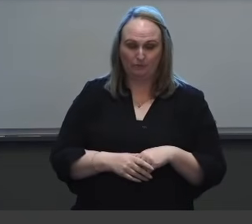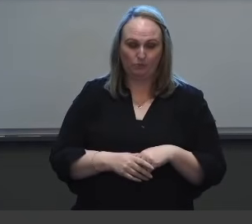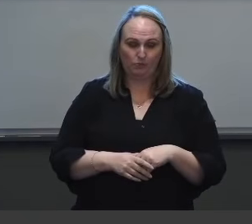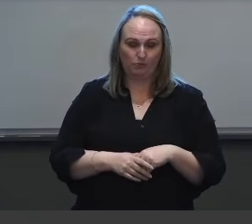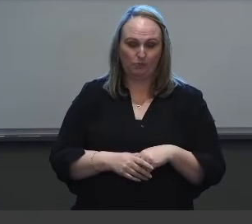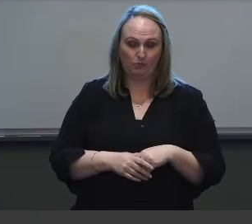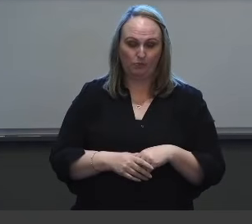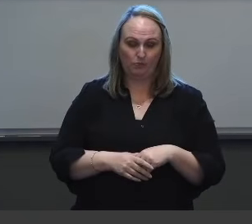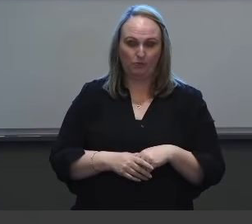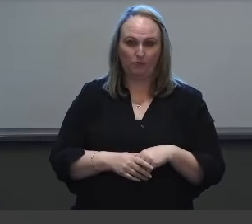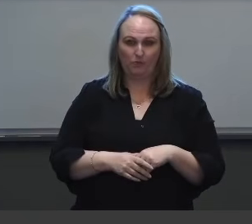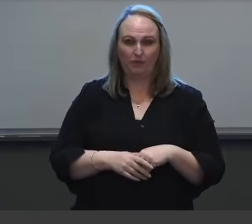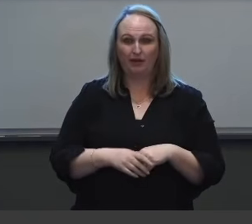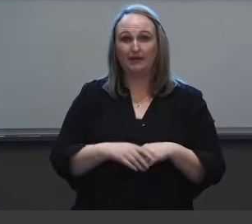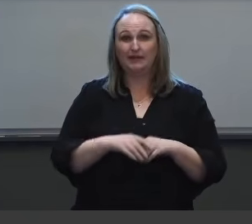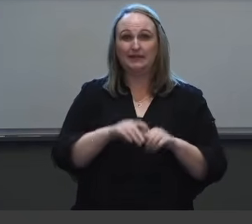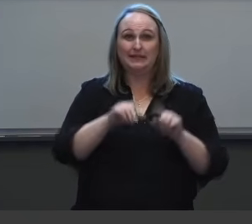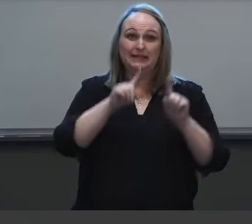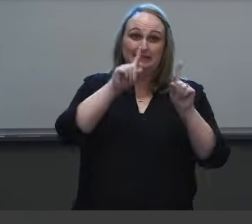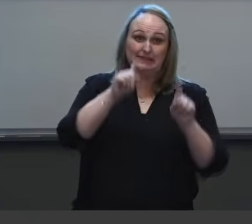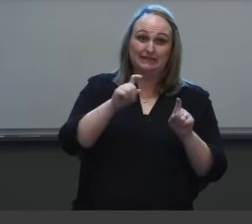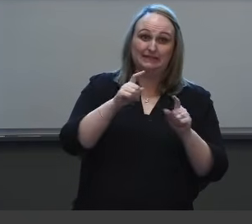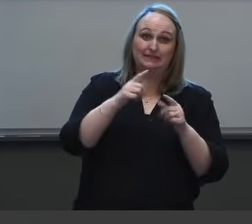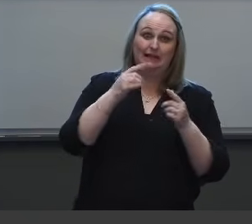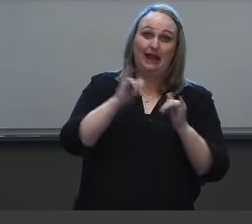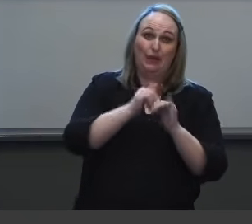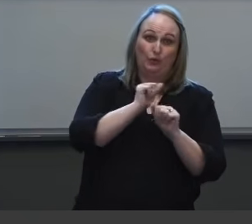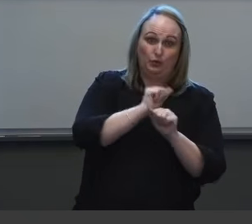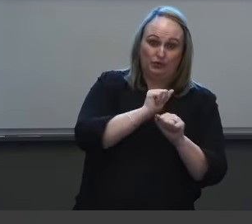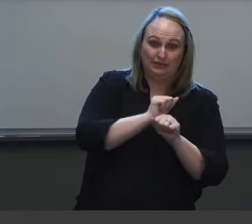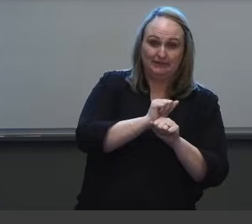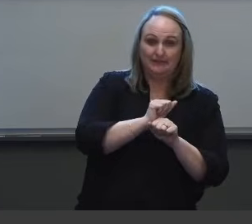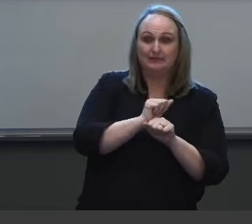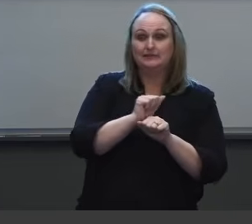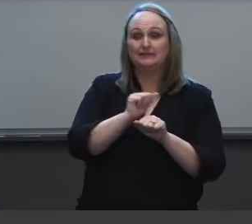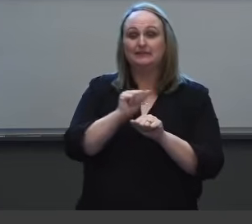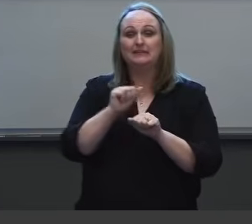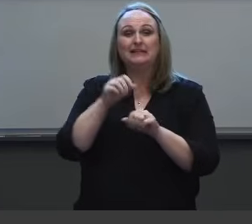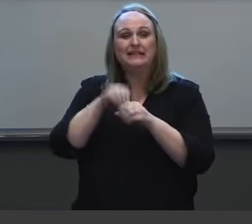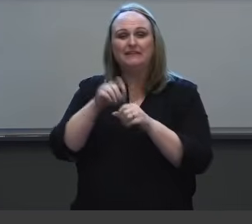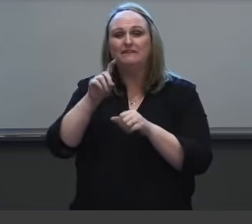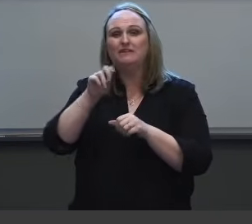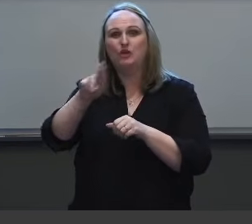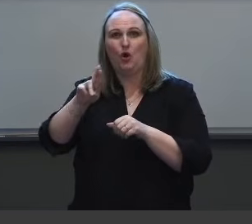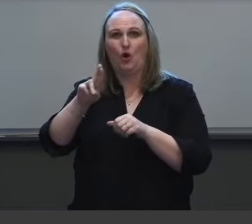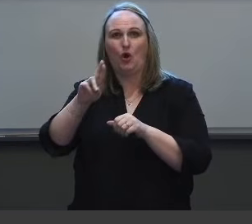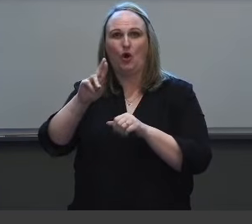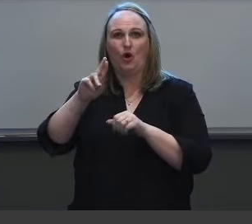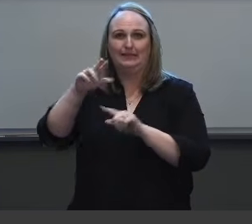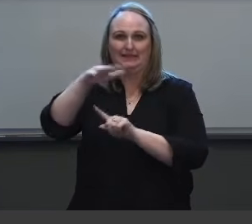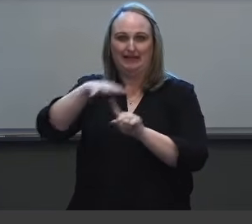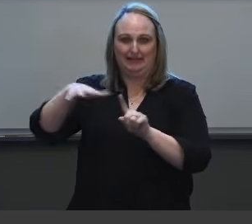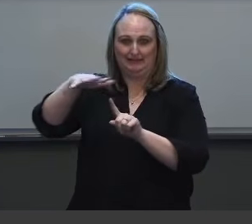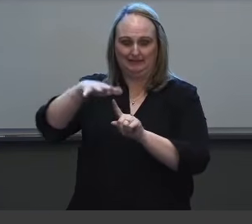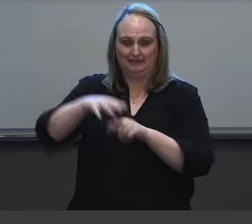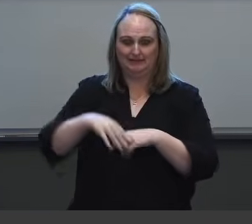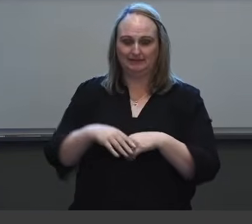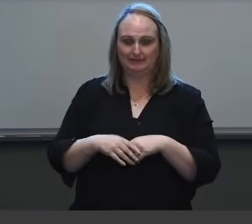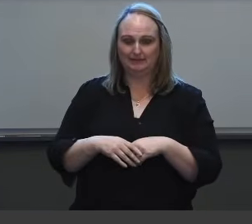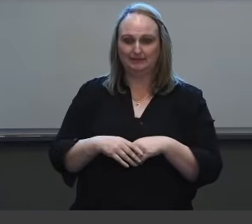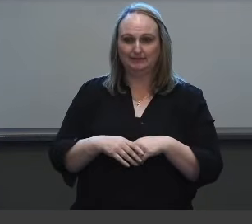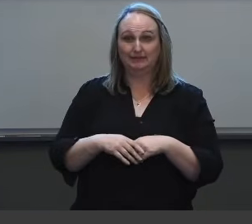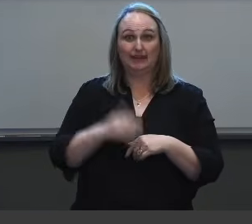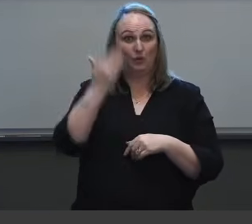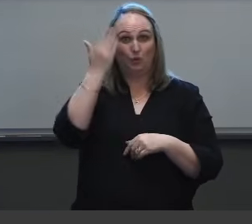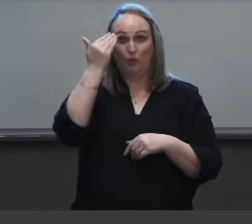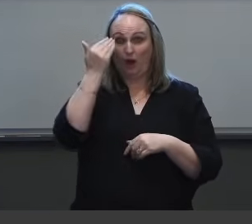the performance and user acceptability of the system in a VR setting. And we're doing this because we want to